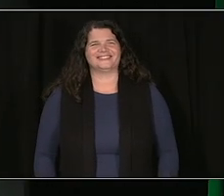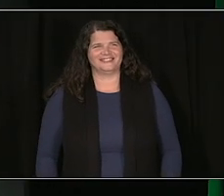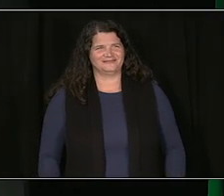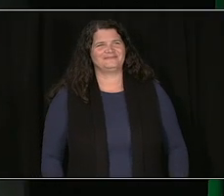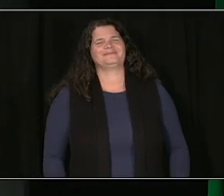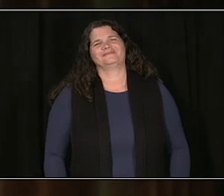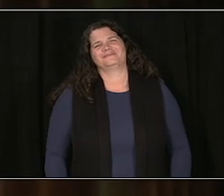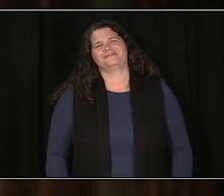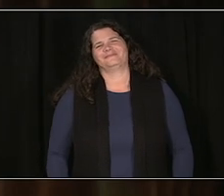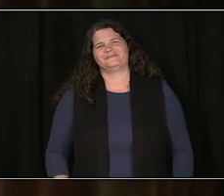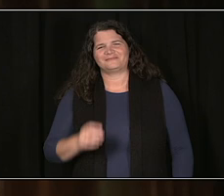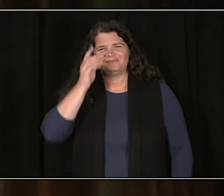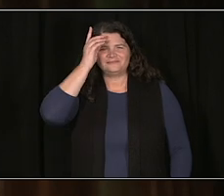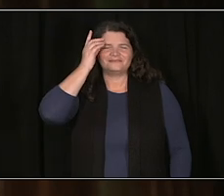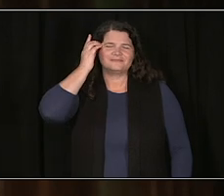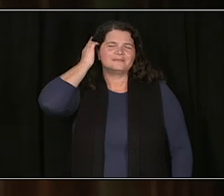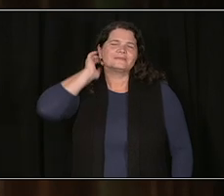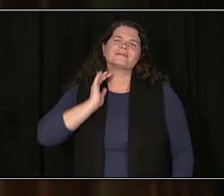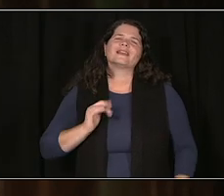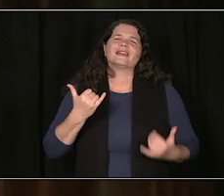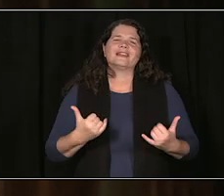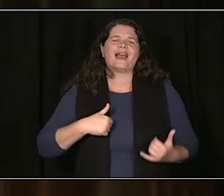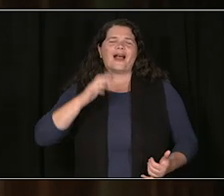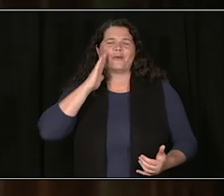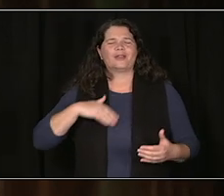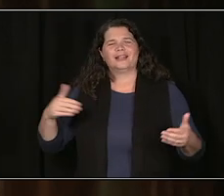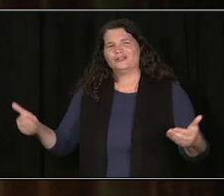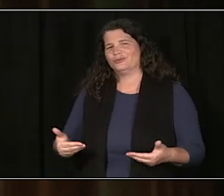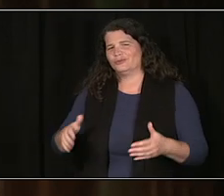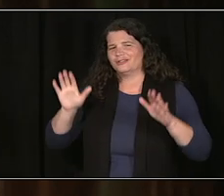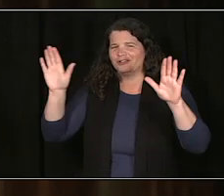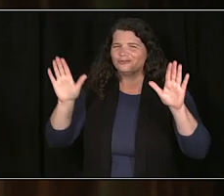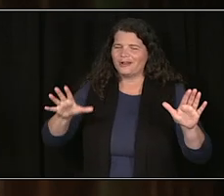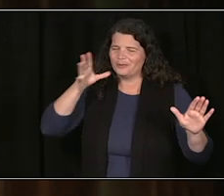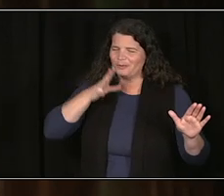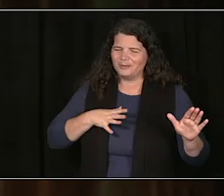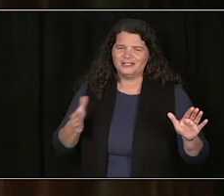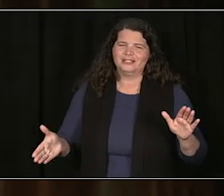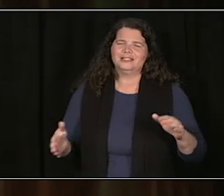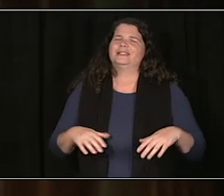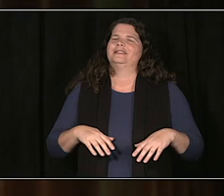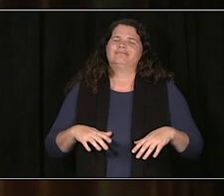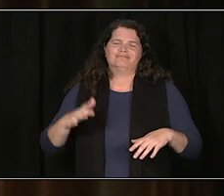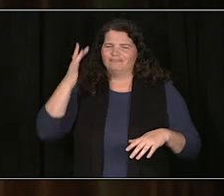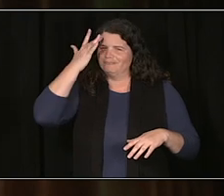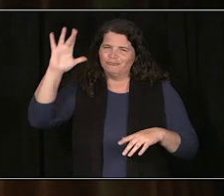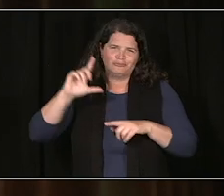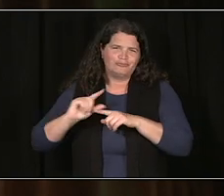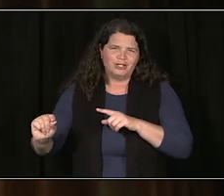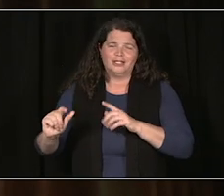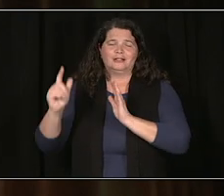And I'm going to introduce an amazing woman who, someone I know, she is a brilliant, brilliant person,